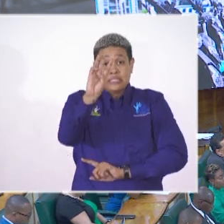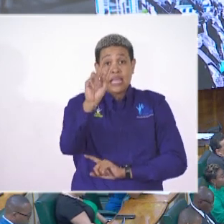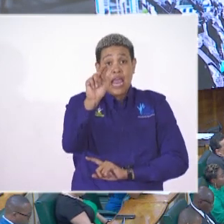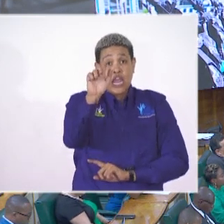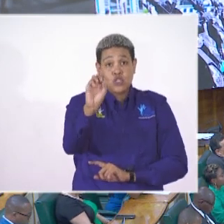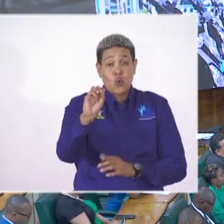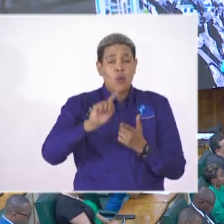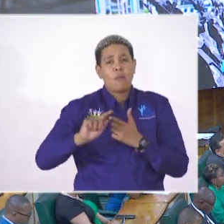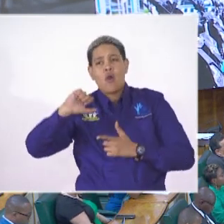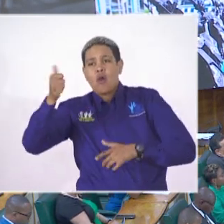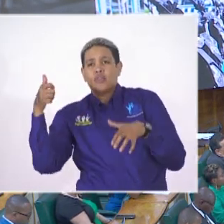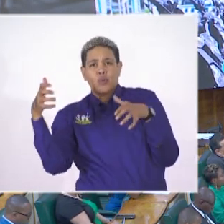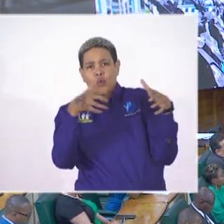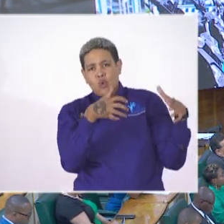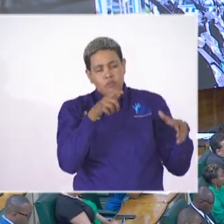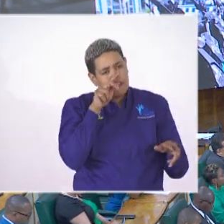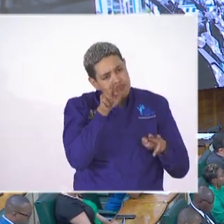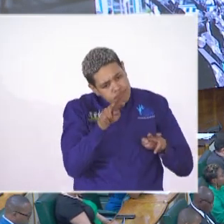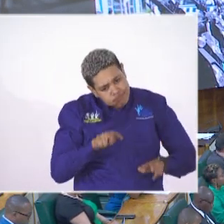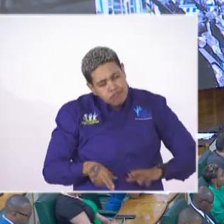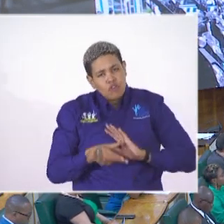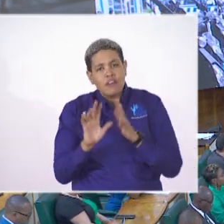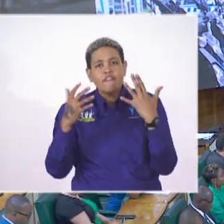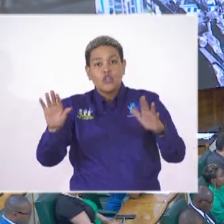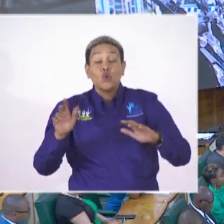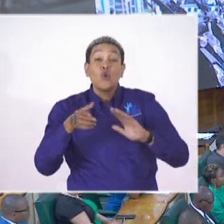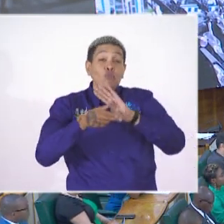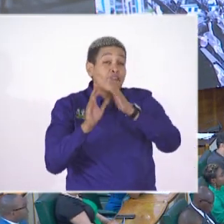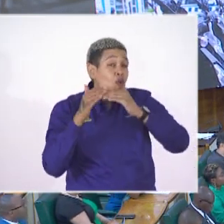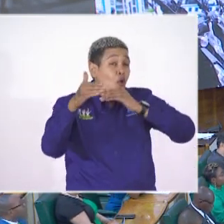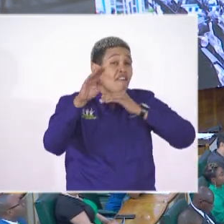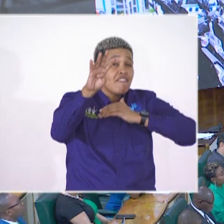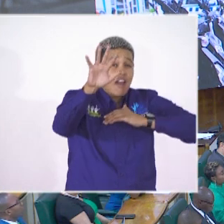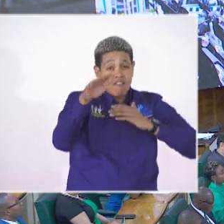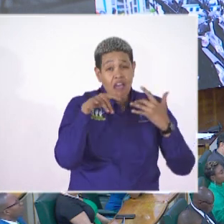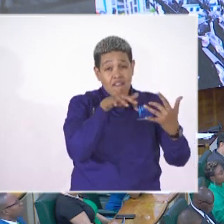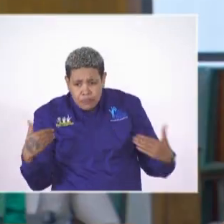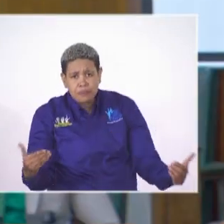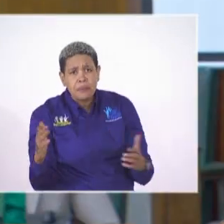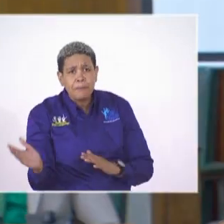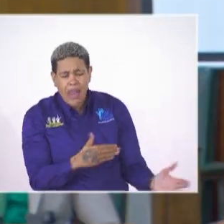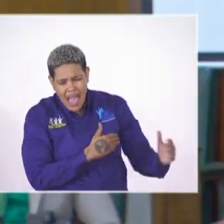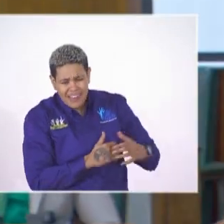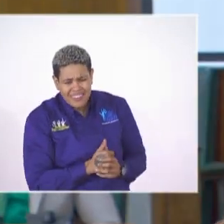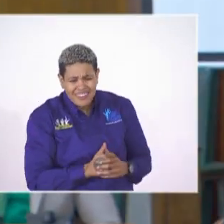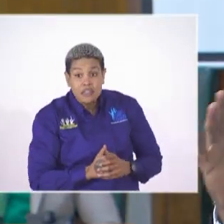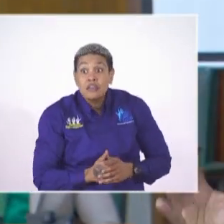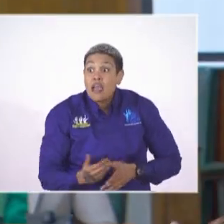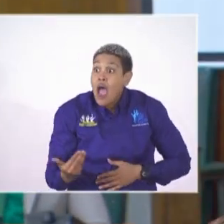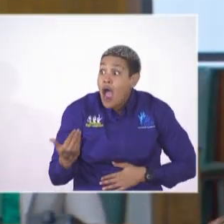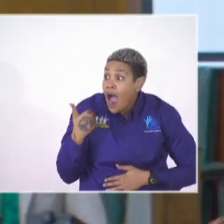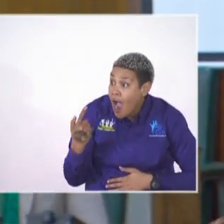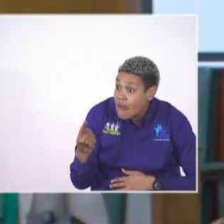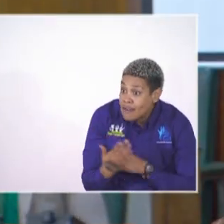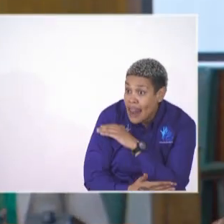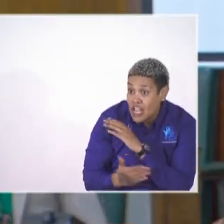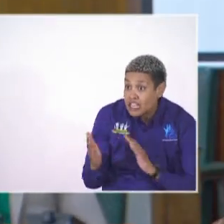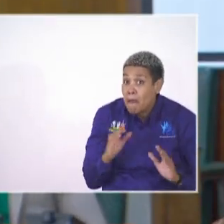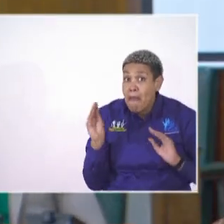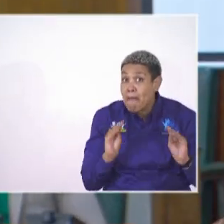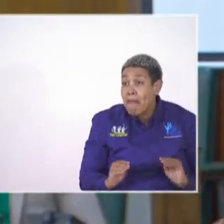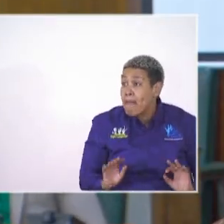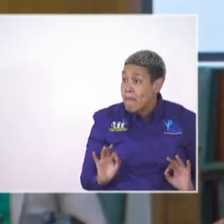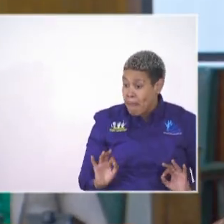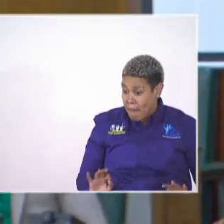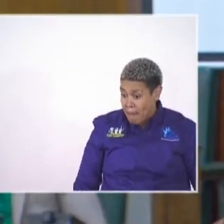cultural transformation of the Jamaican society and culture away from crime and violence. Once we have this national plan,